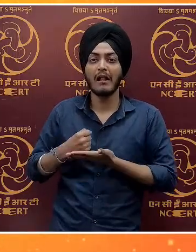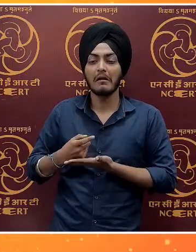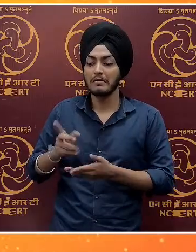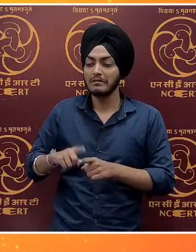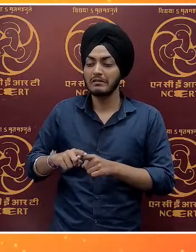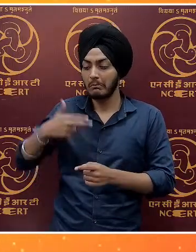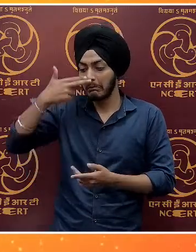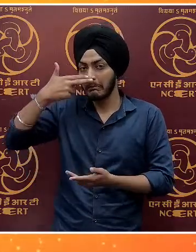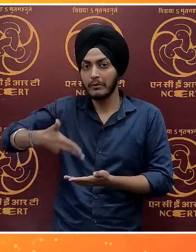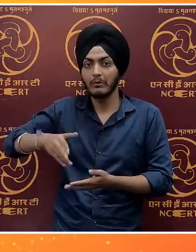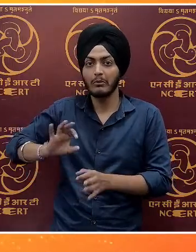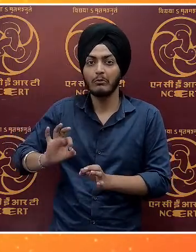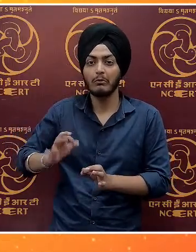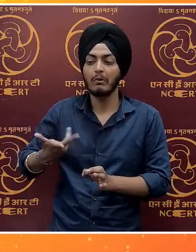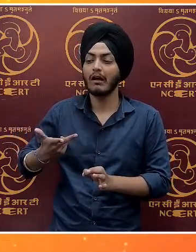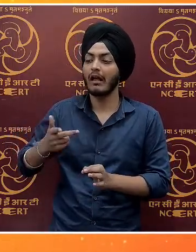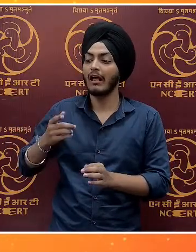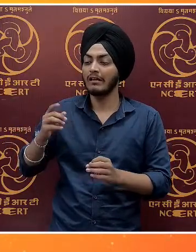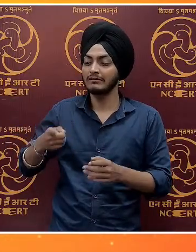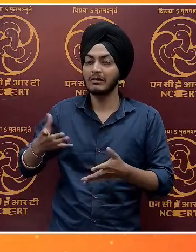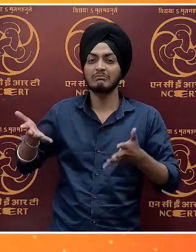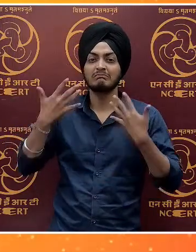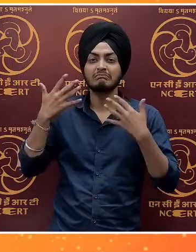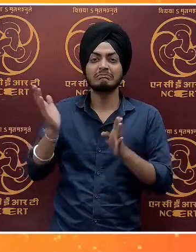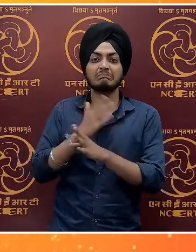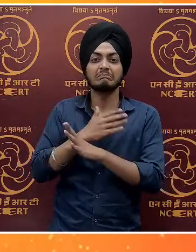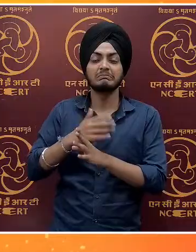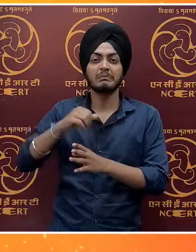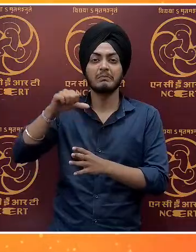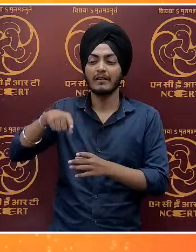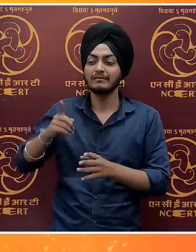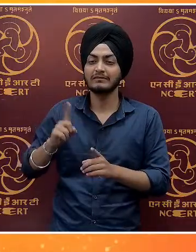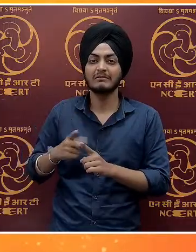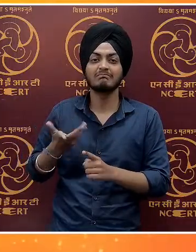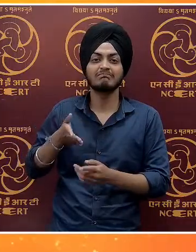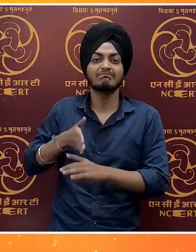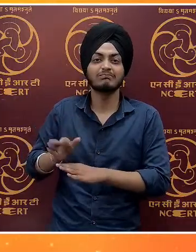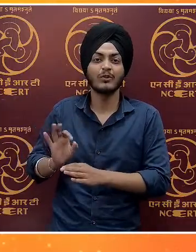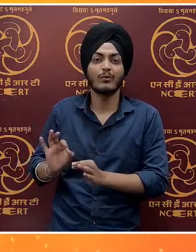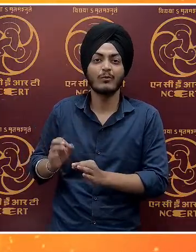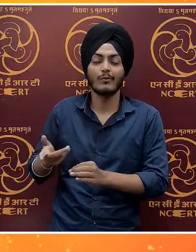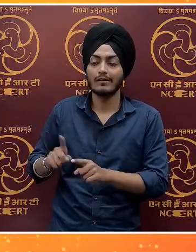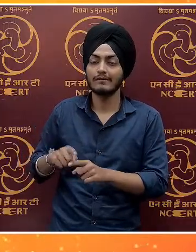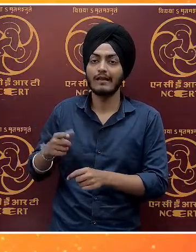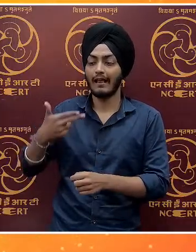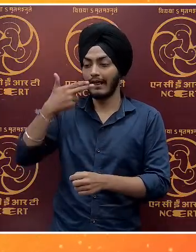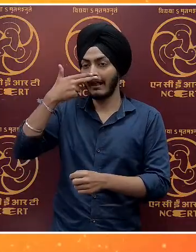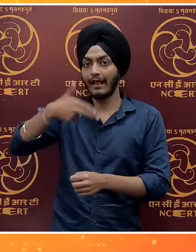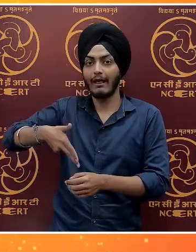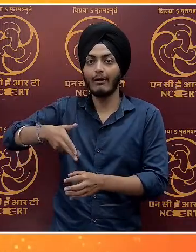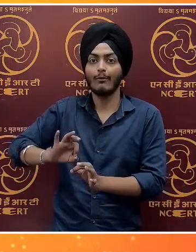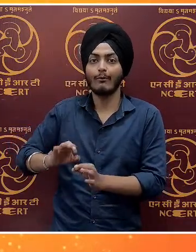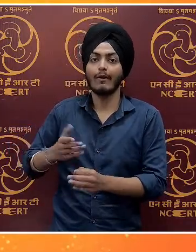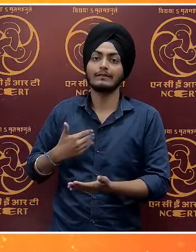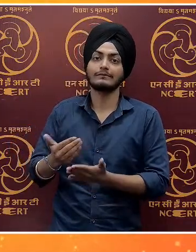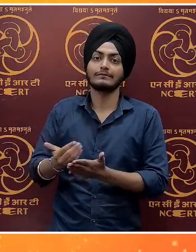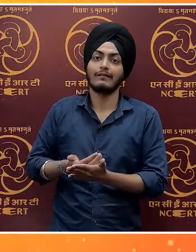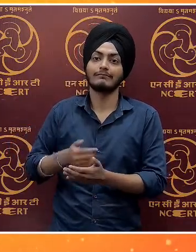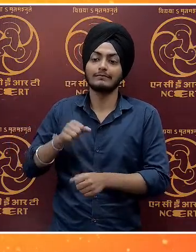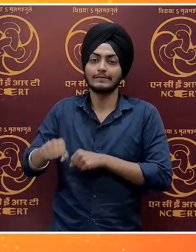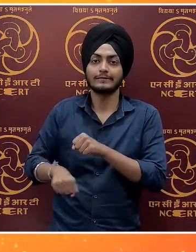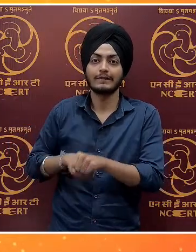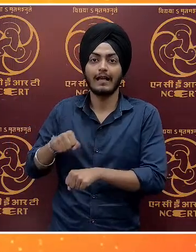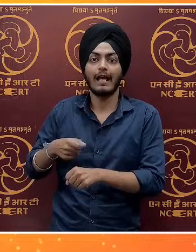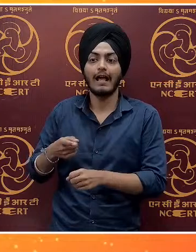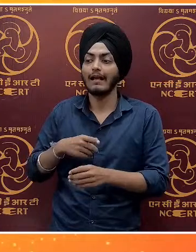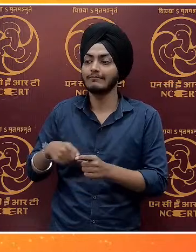does not cause any harm to the environment because it does not need any fuel. So it means if you want to